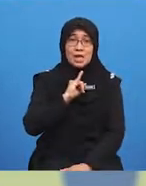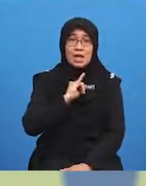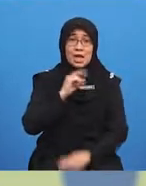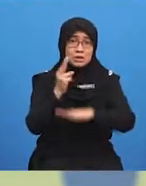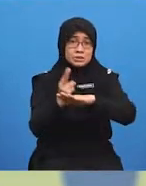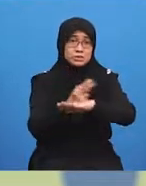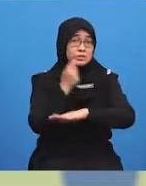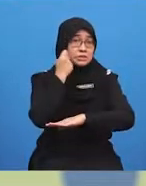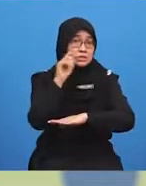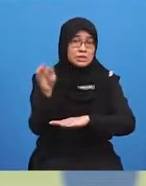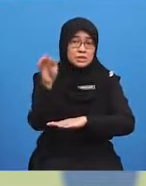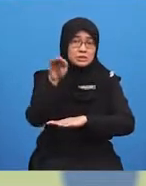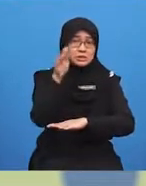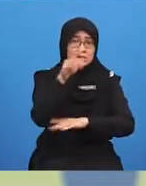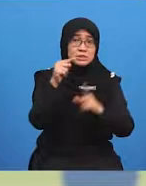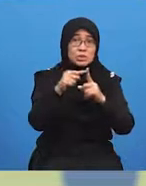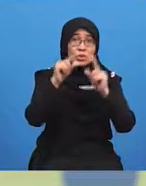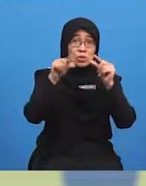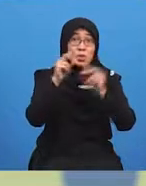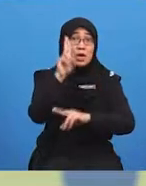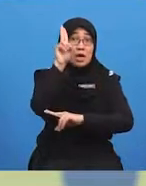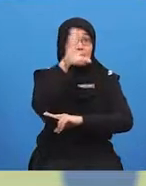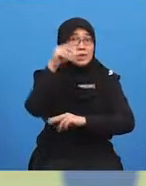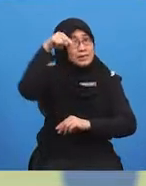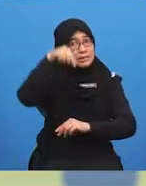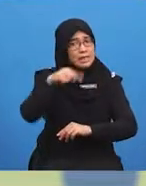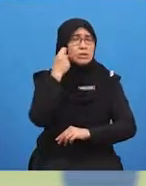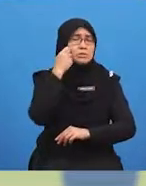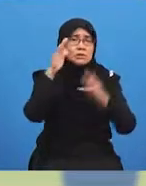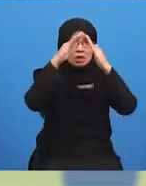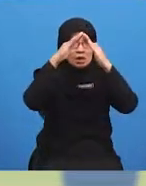I use the stairs to go up and down the house.